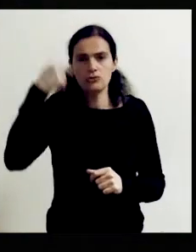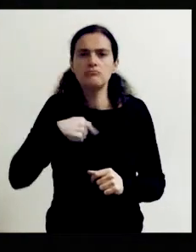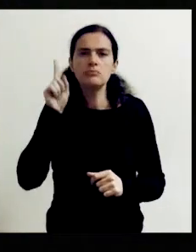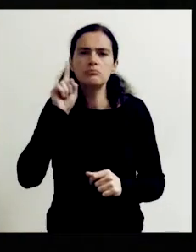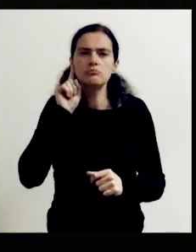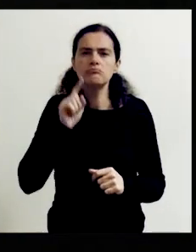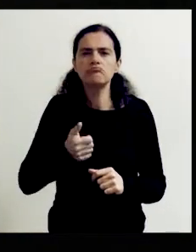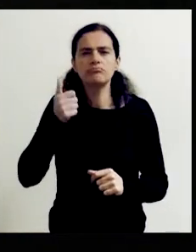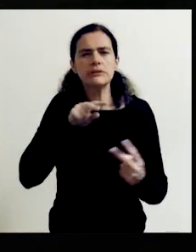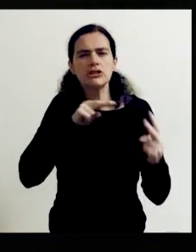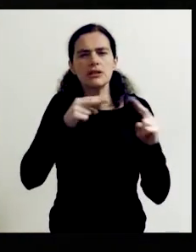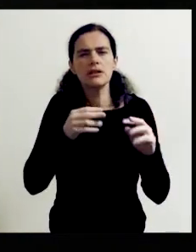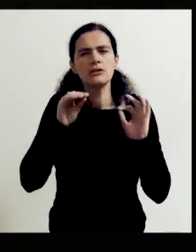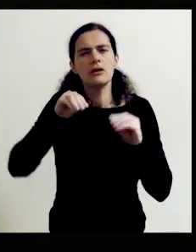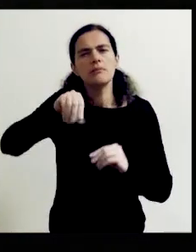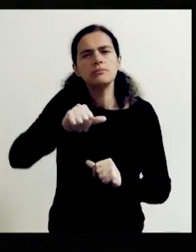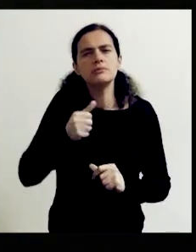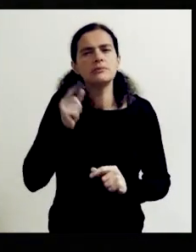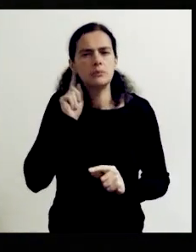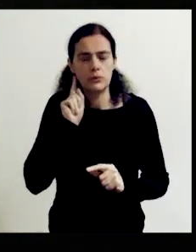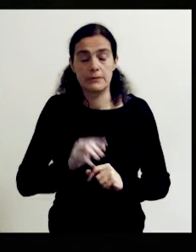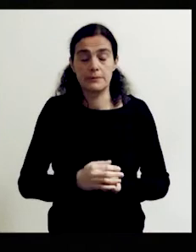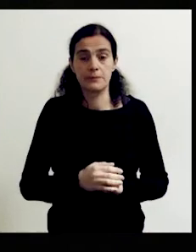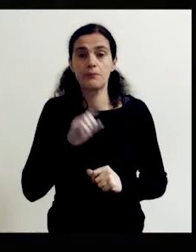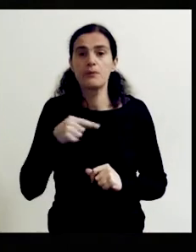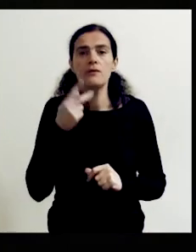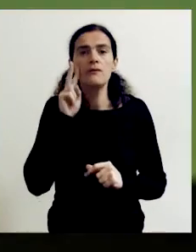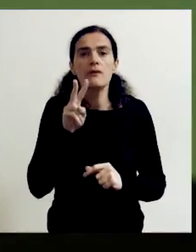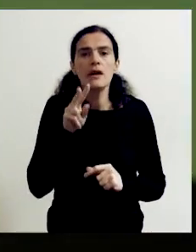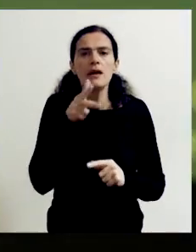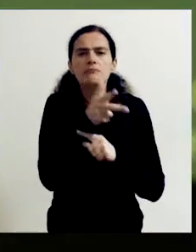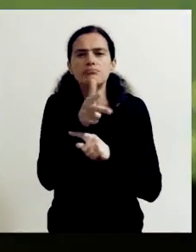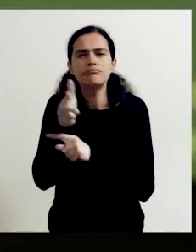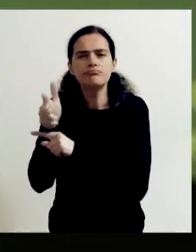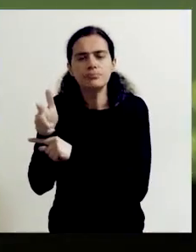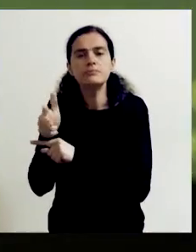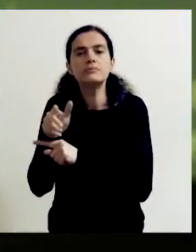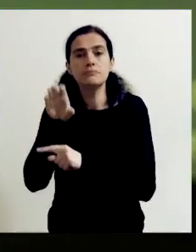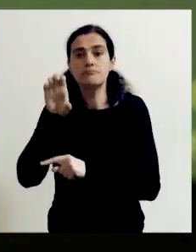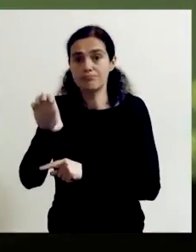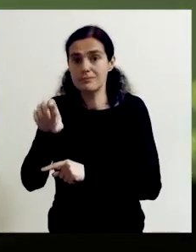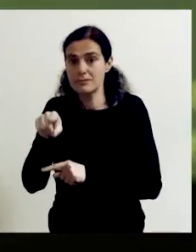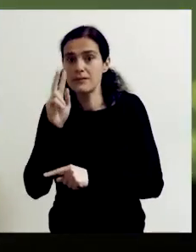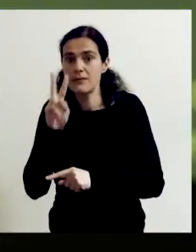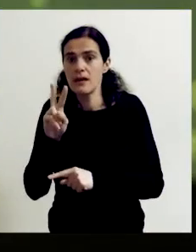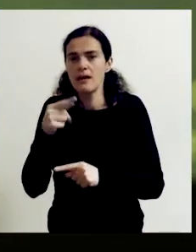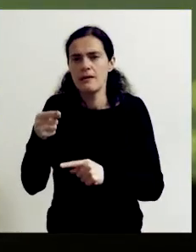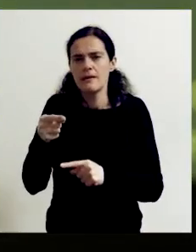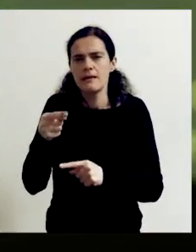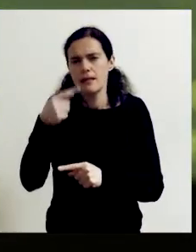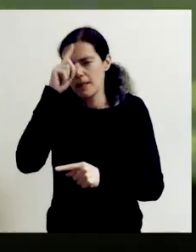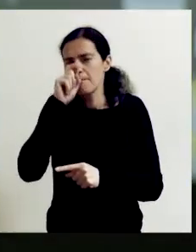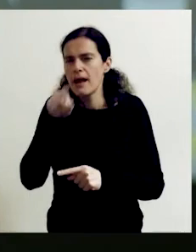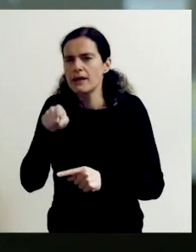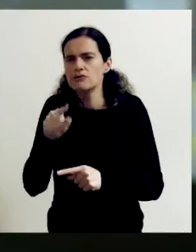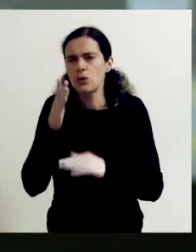and Laos that were key strategic location. Then you see footages of, and you might